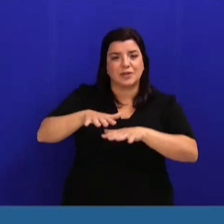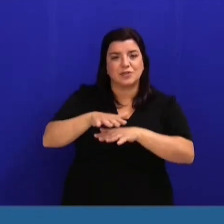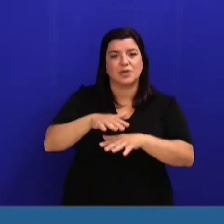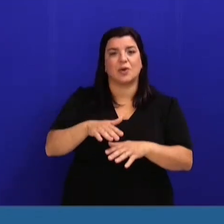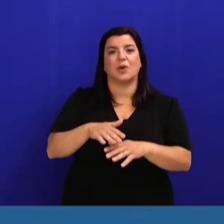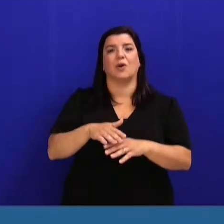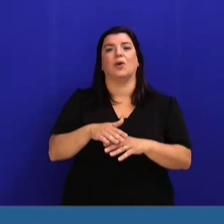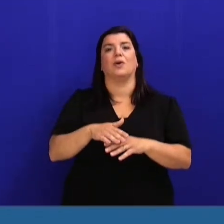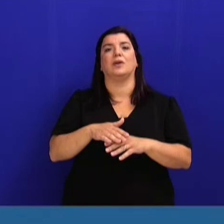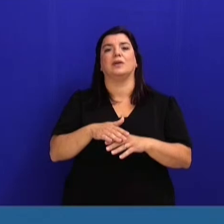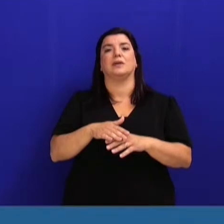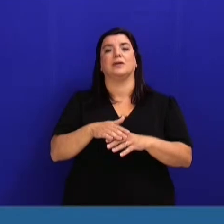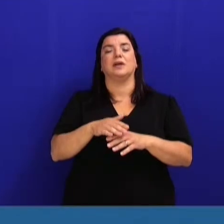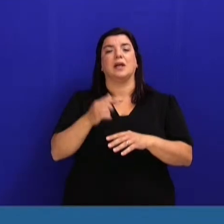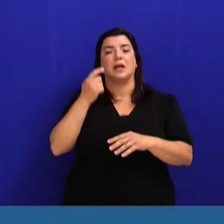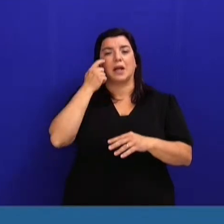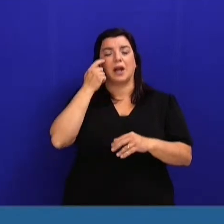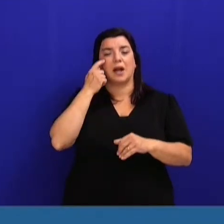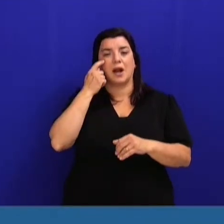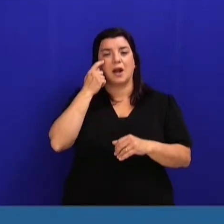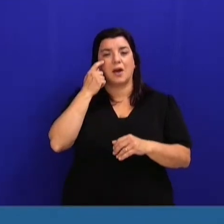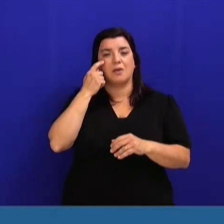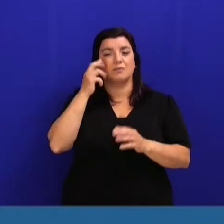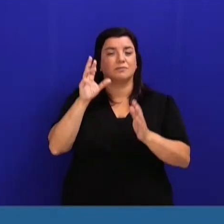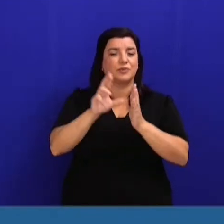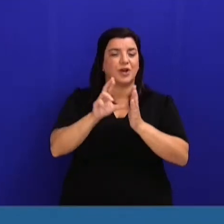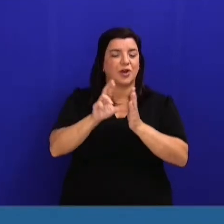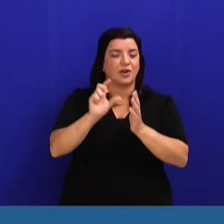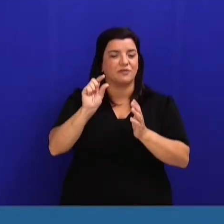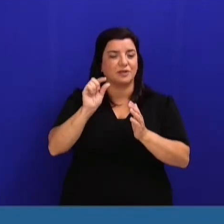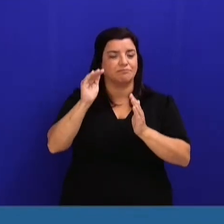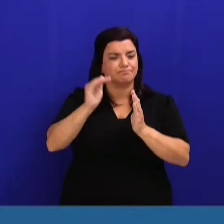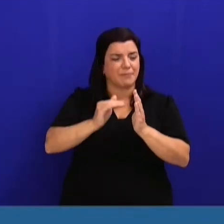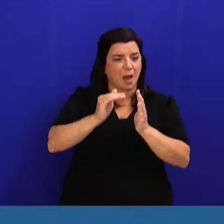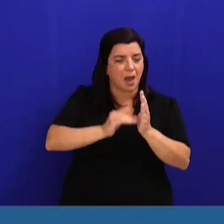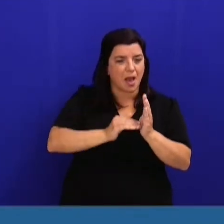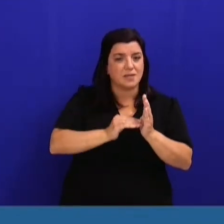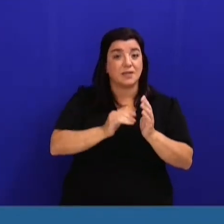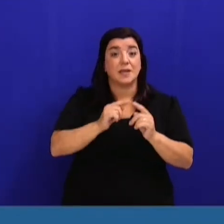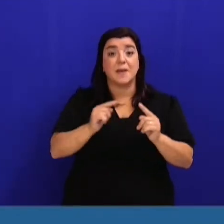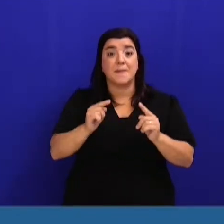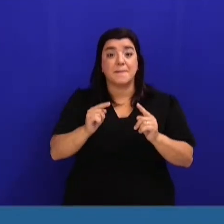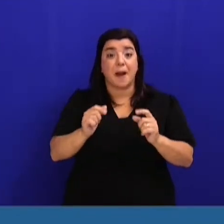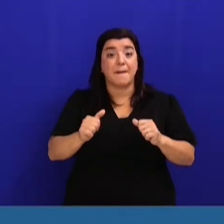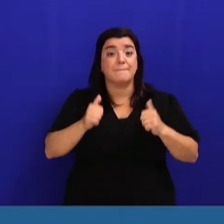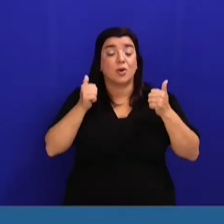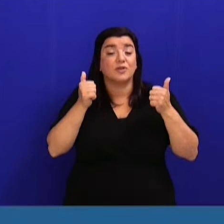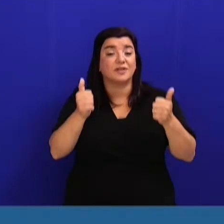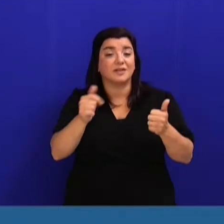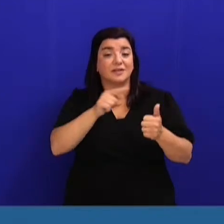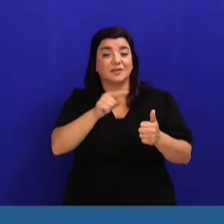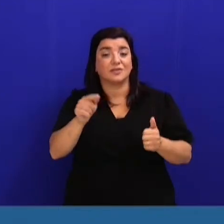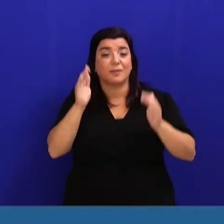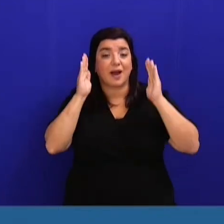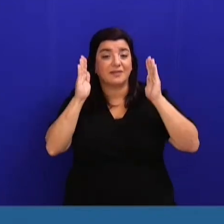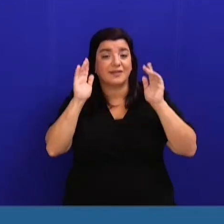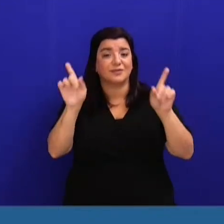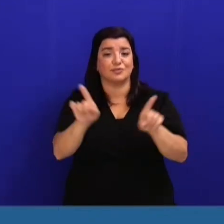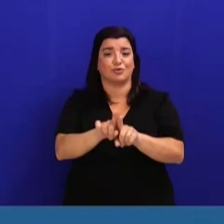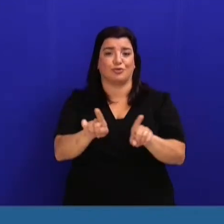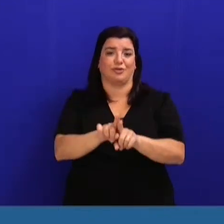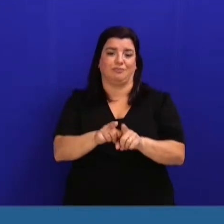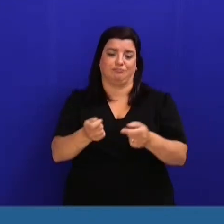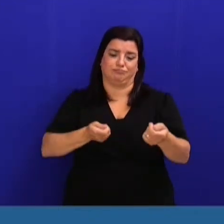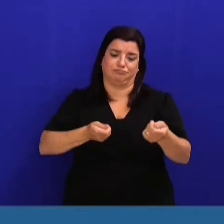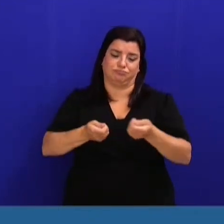iktar rilax ta' miżuri, però importanti ħafna li dawn ir-rilax tal-miżuri jibqgħu għaddejjin ukoll bil-mitigation measures. Importanti